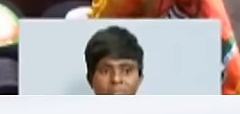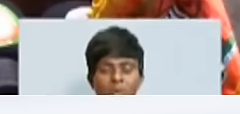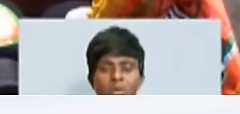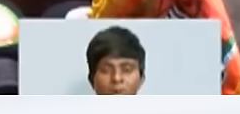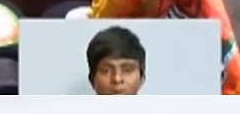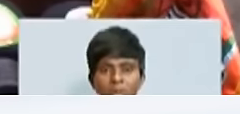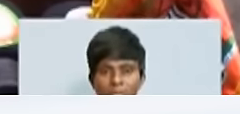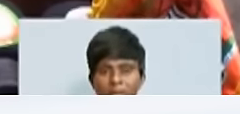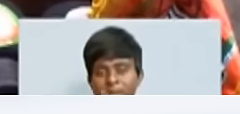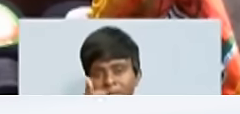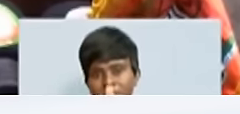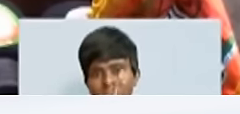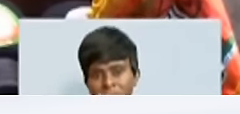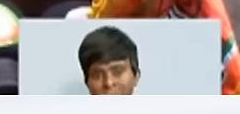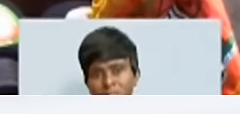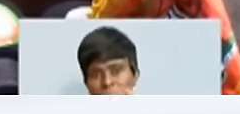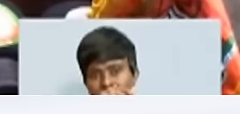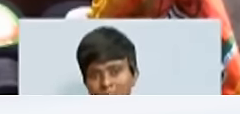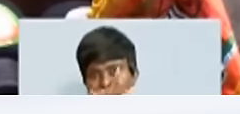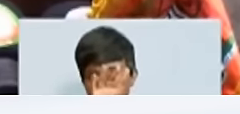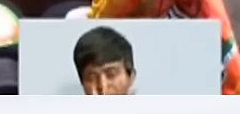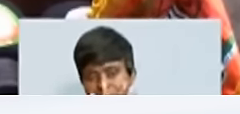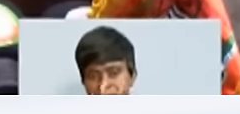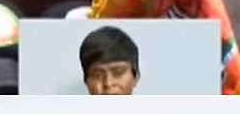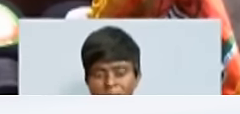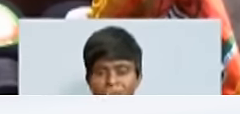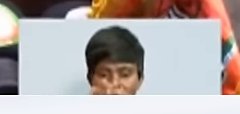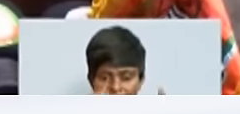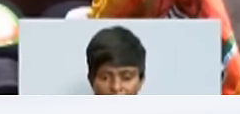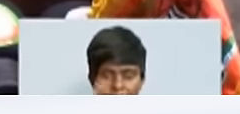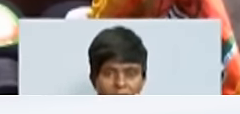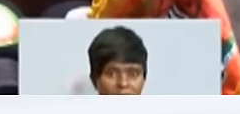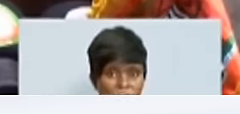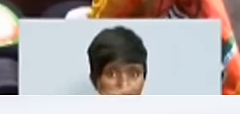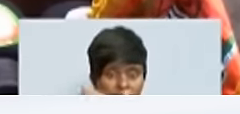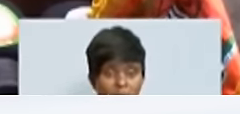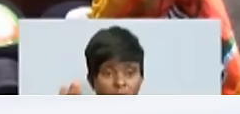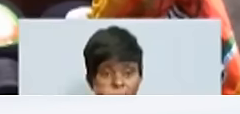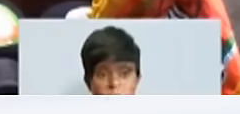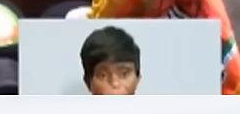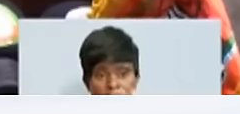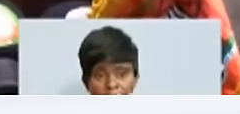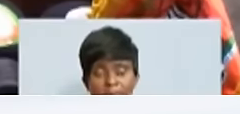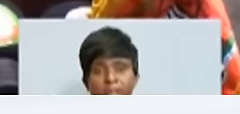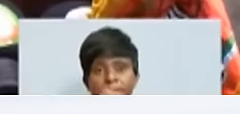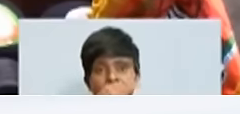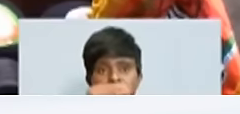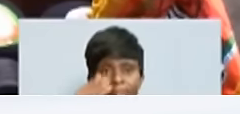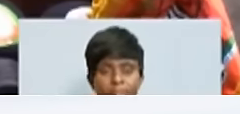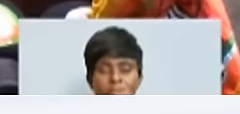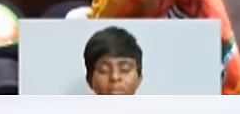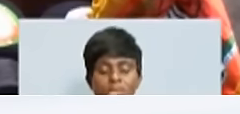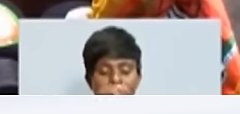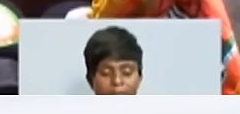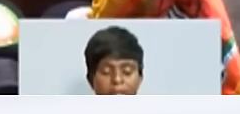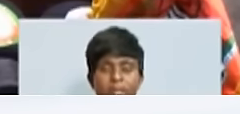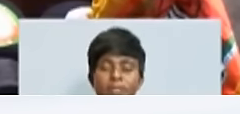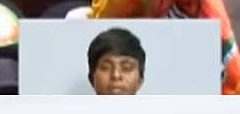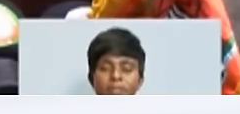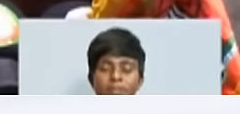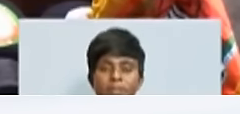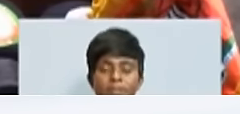instrument number 10 of 2024 to provide for speedy disposal of such cases.